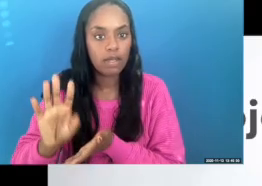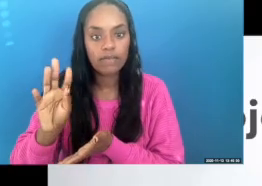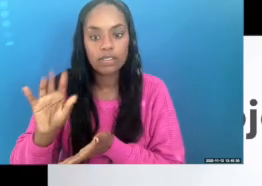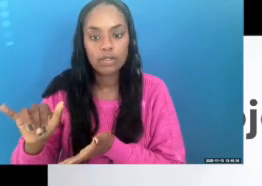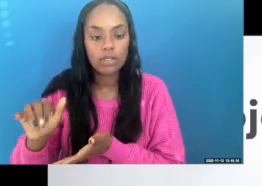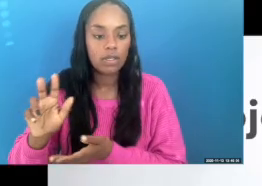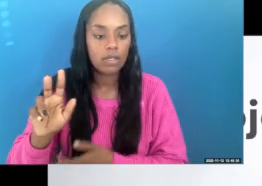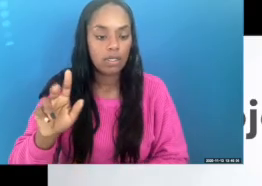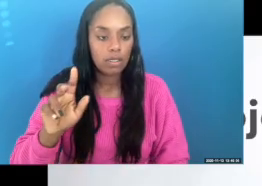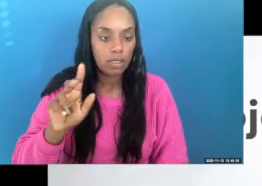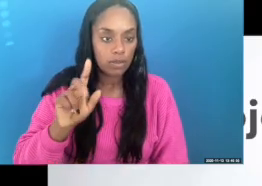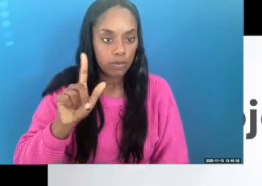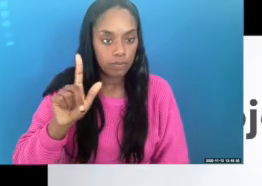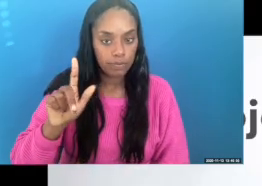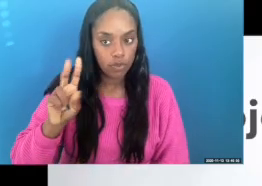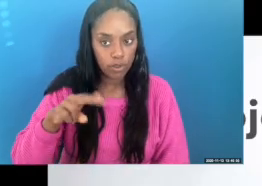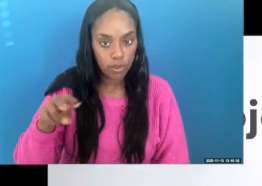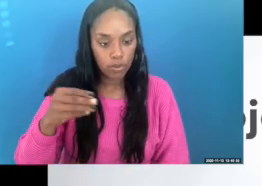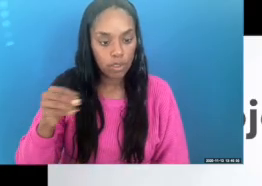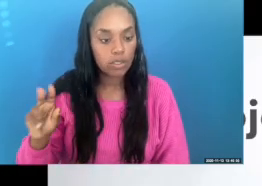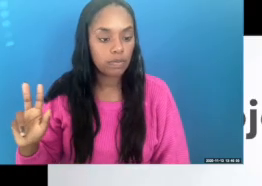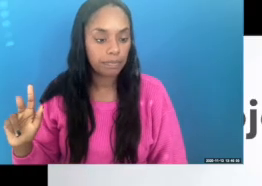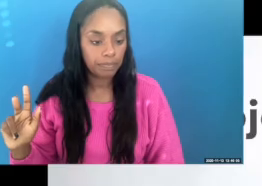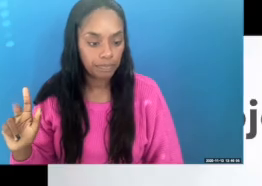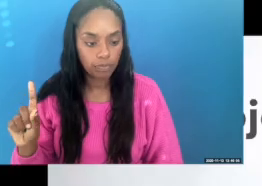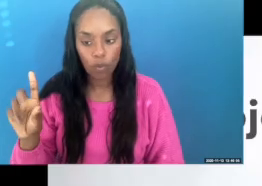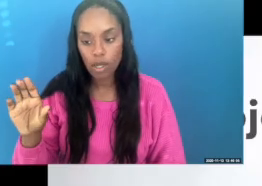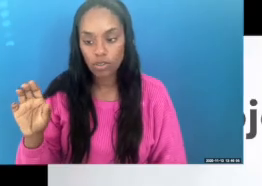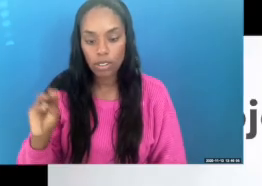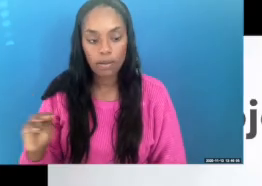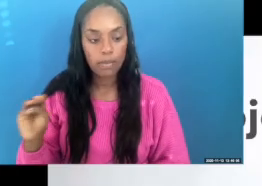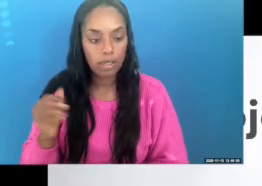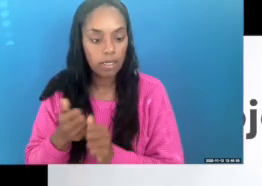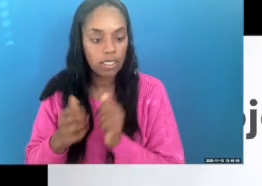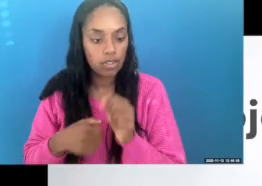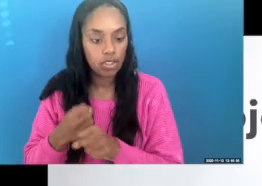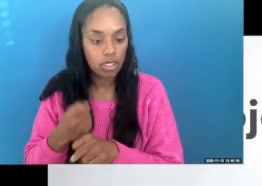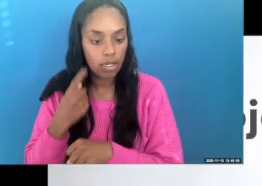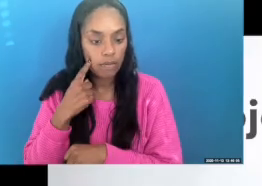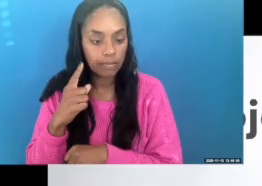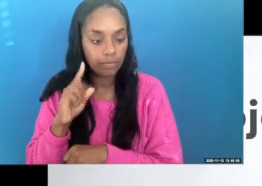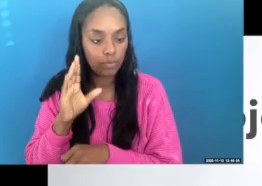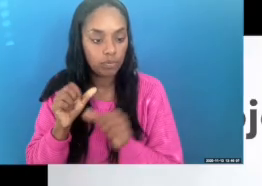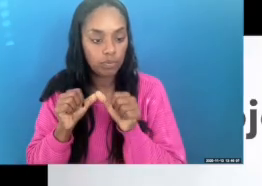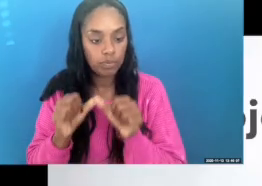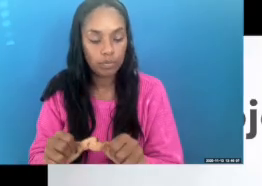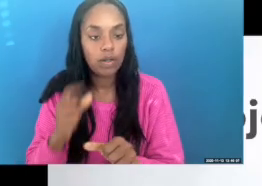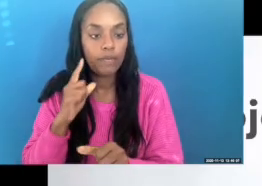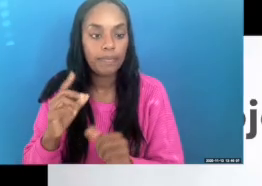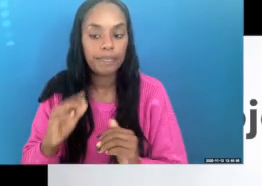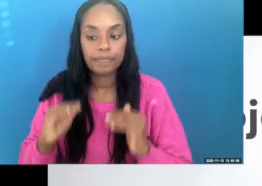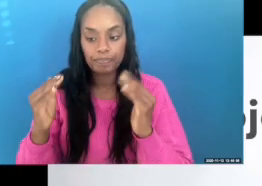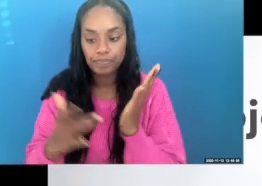$260 million in its last solicitation. This program was last funded in the fiscal year 21-22 and